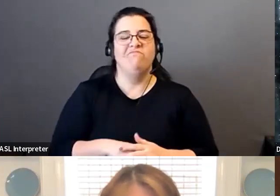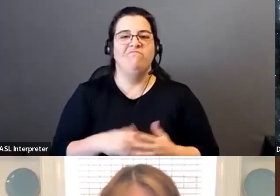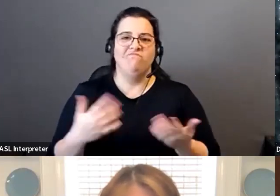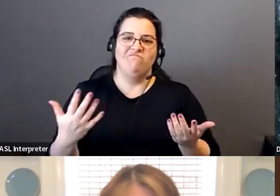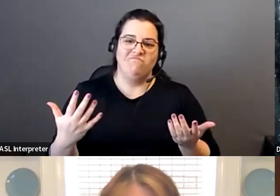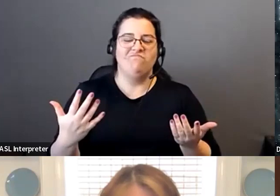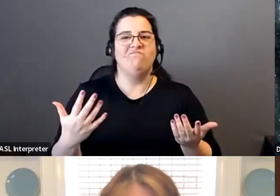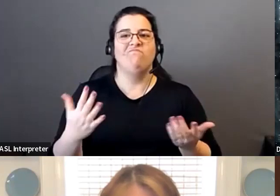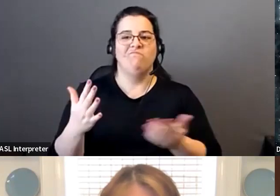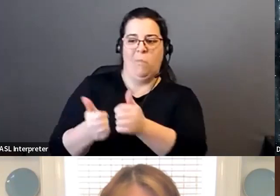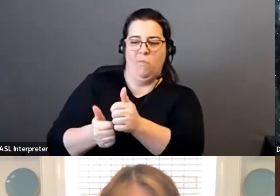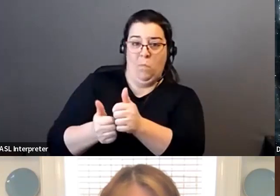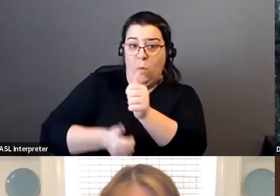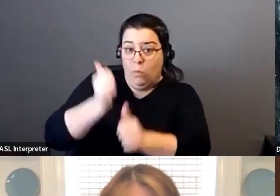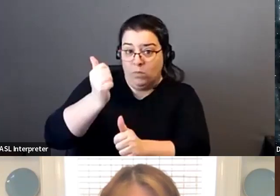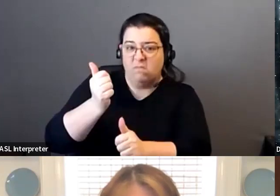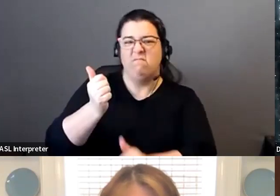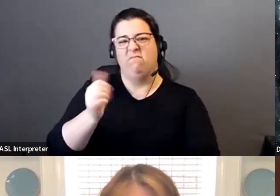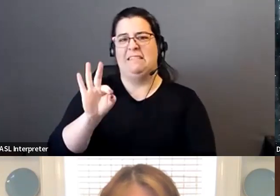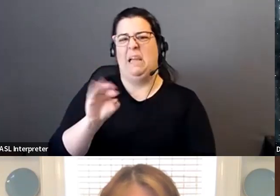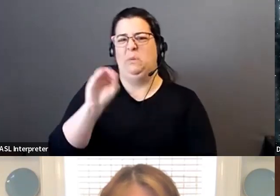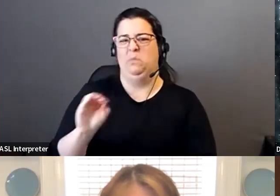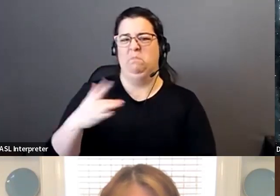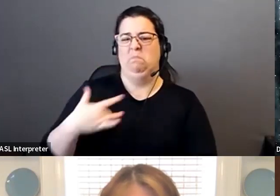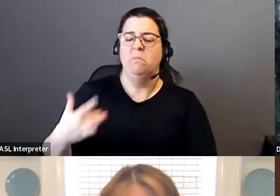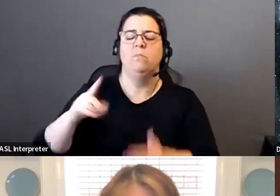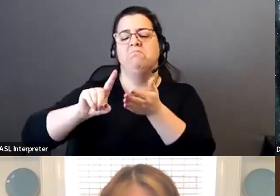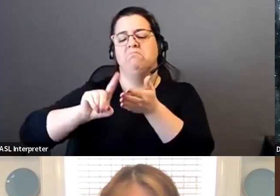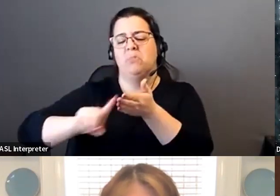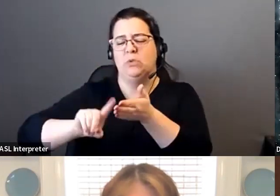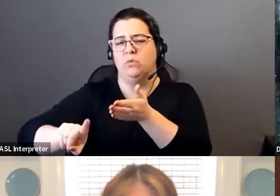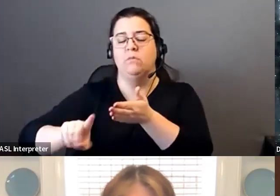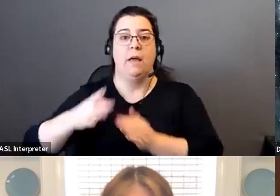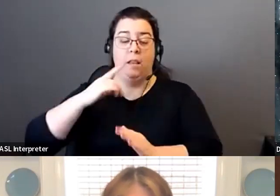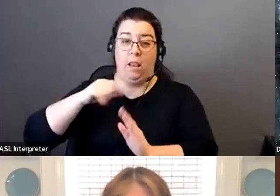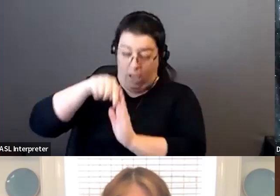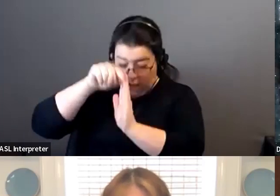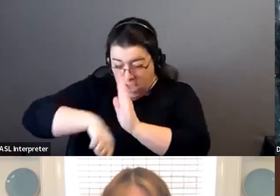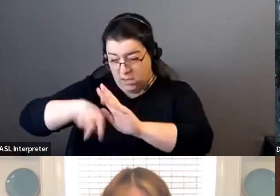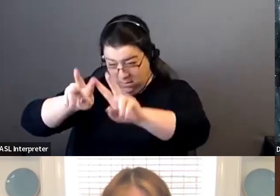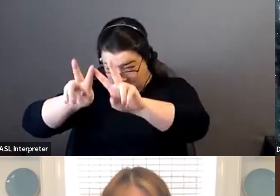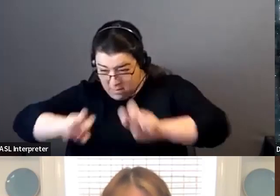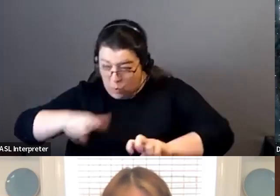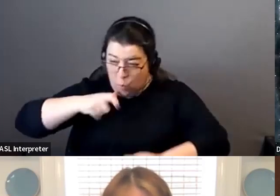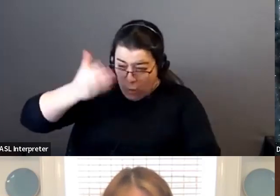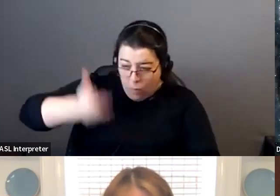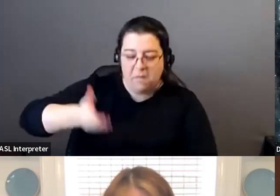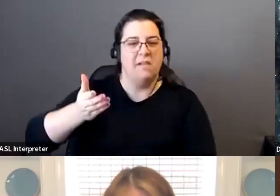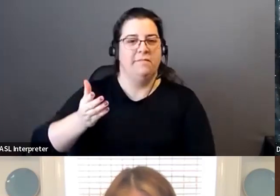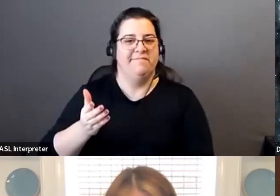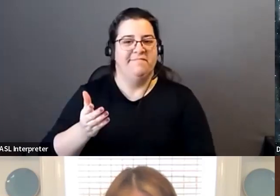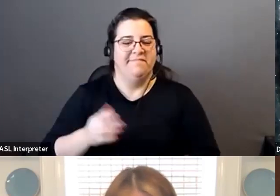some research. I haven't gone deep, but I'll give you a perfect example. And my technical thing's going to go funny here in a minute. So